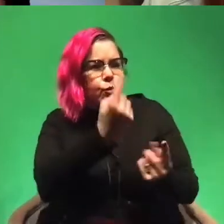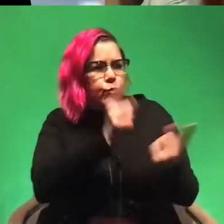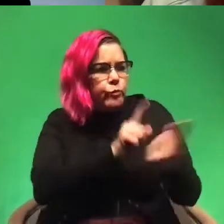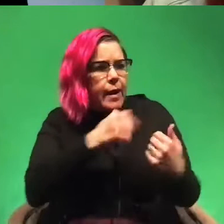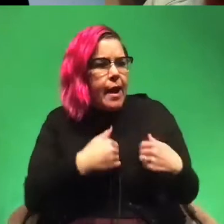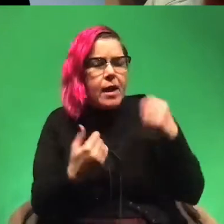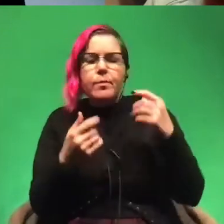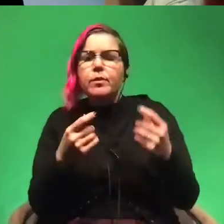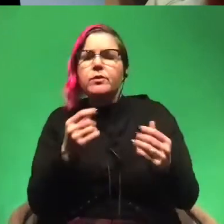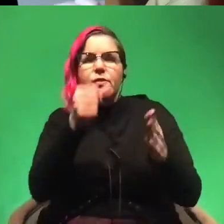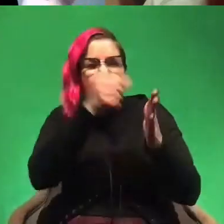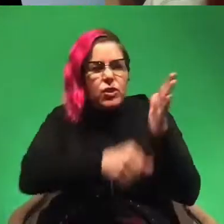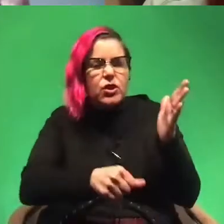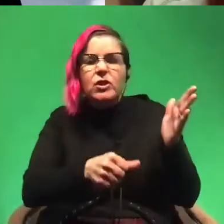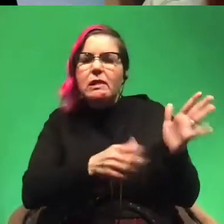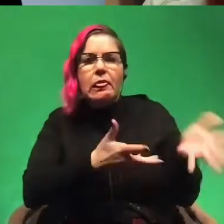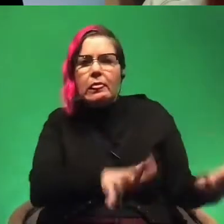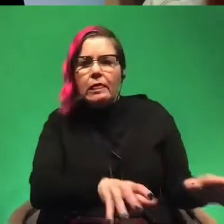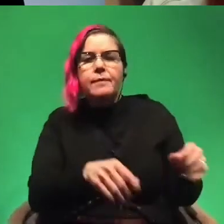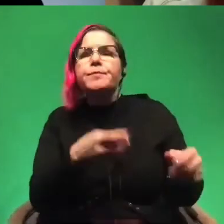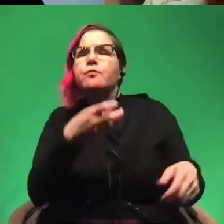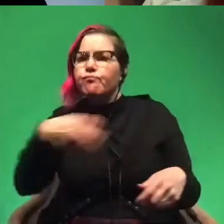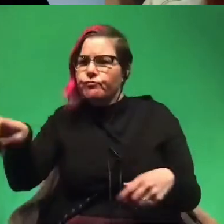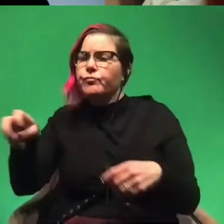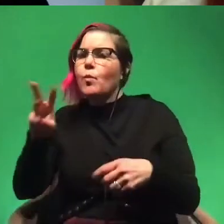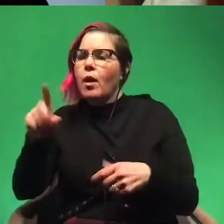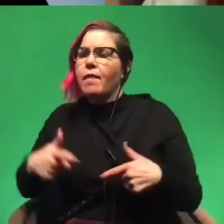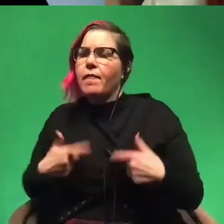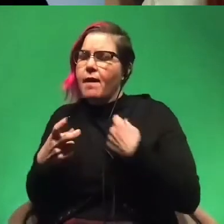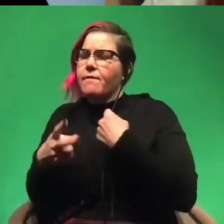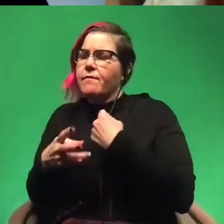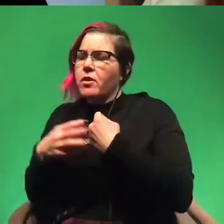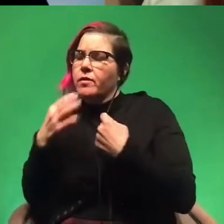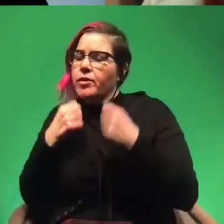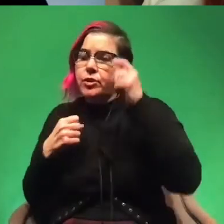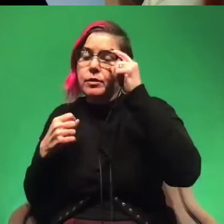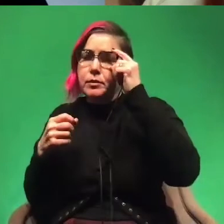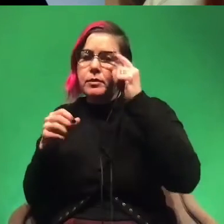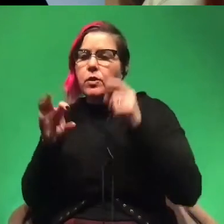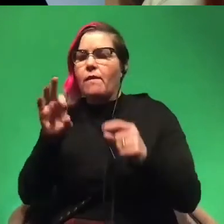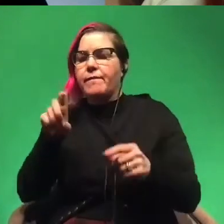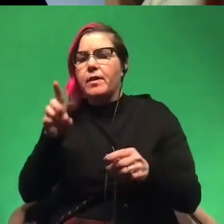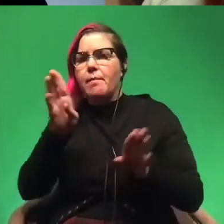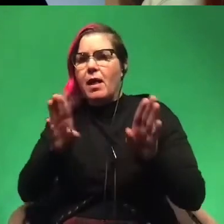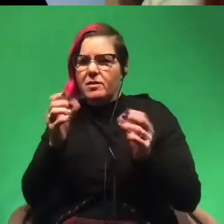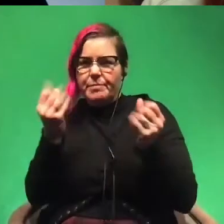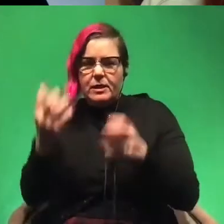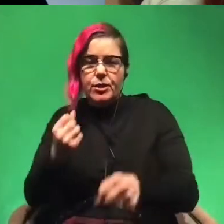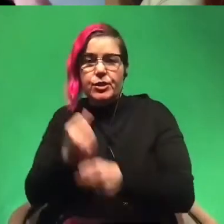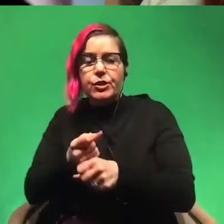I didn't want to do surgeries like I thought I did. And I switched to wildlife conservation. And I worked as a field biologist for several years